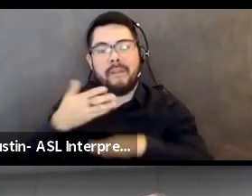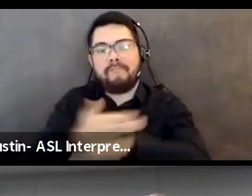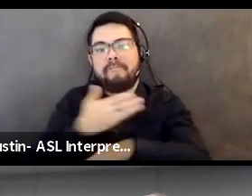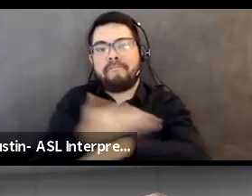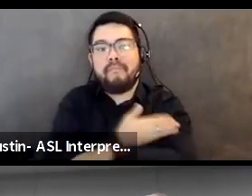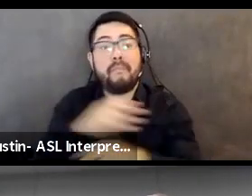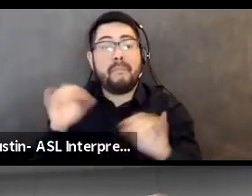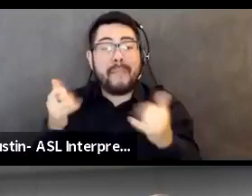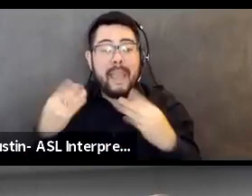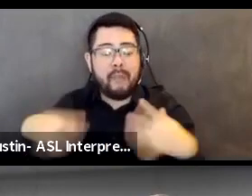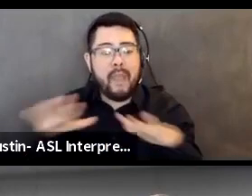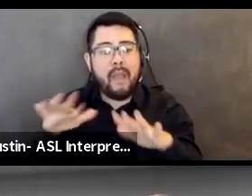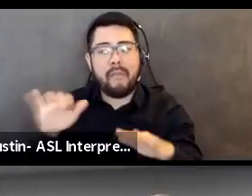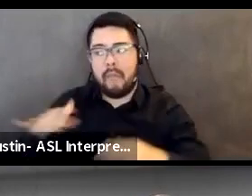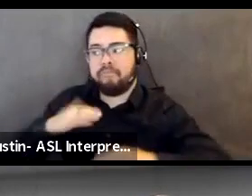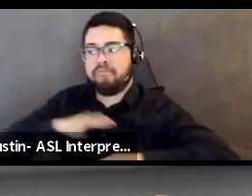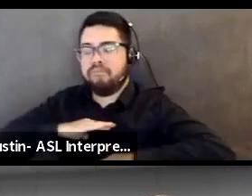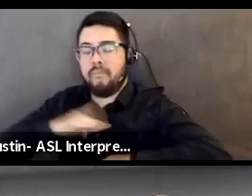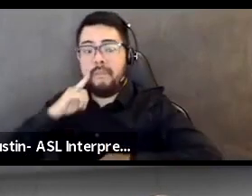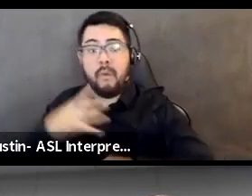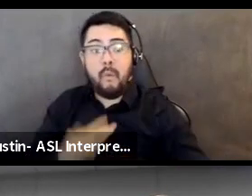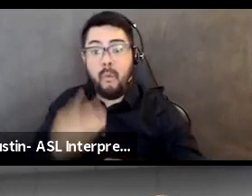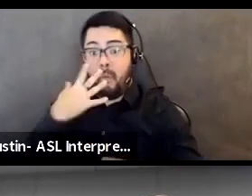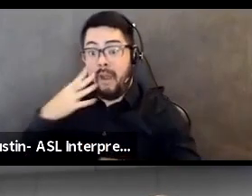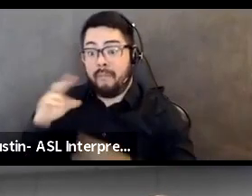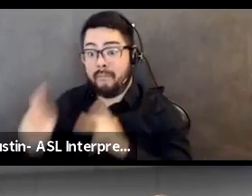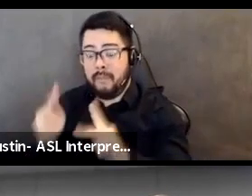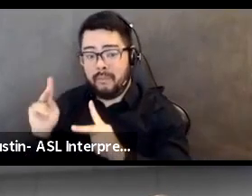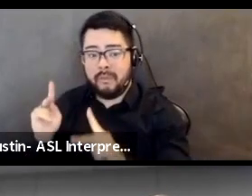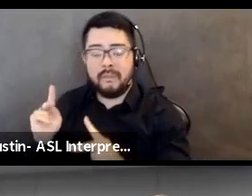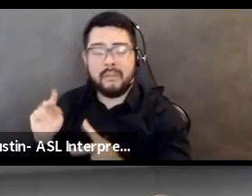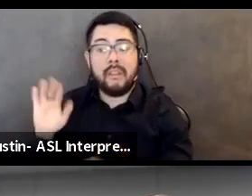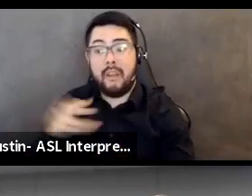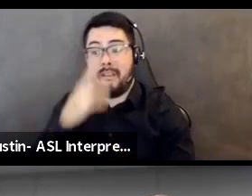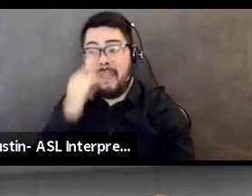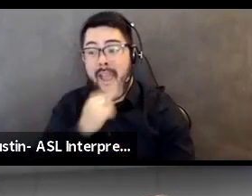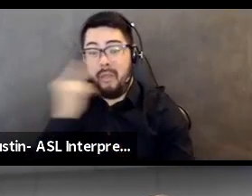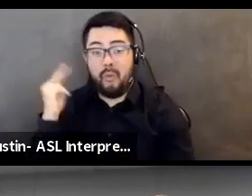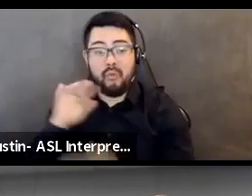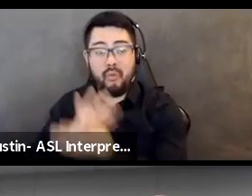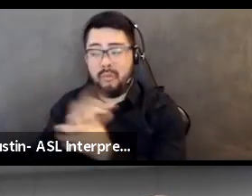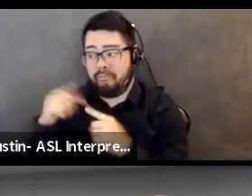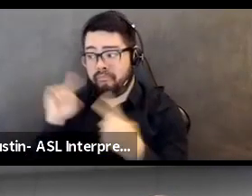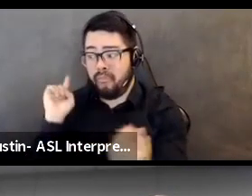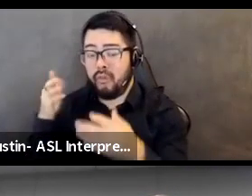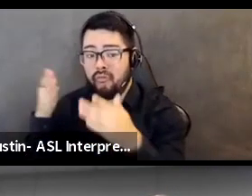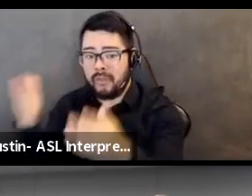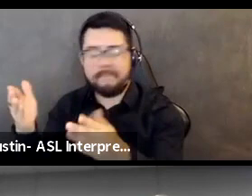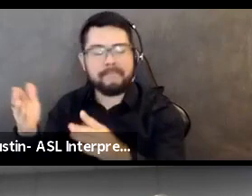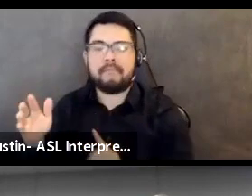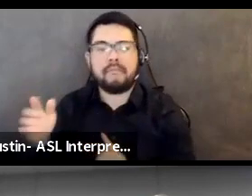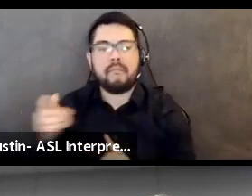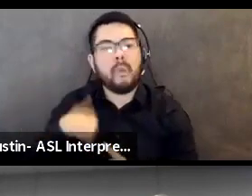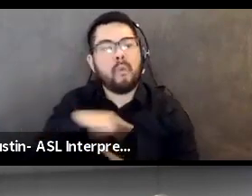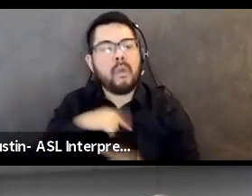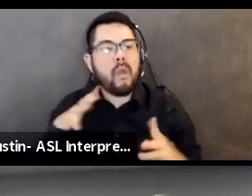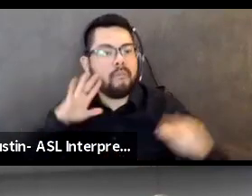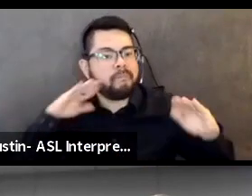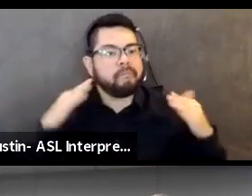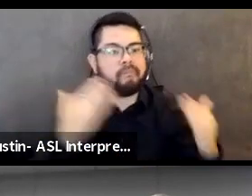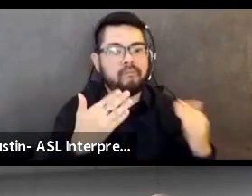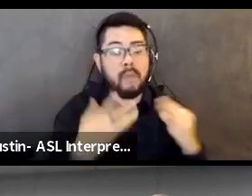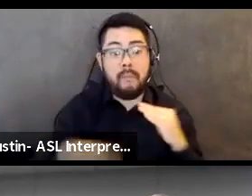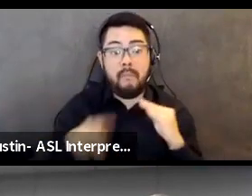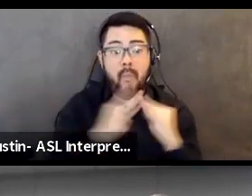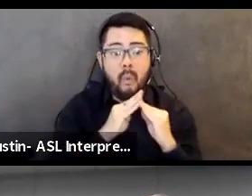predominantly white surrounding neighborhoods and the private white catholic school across the street instead my sons need a structure